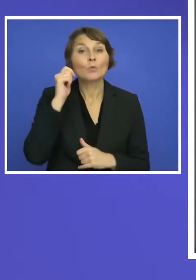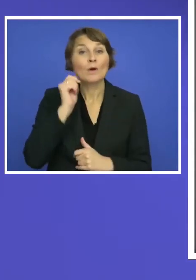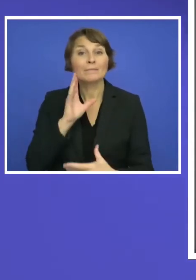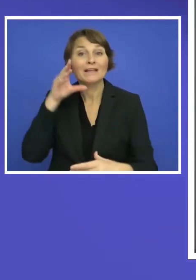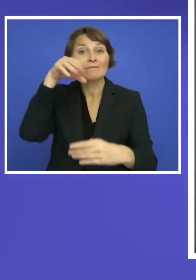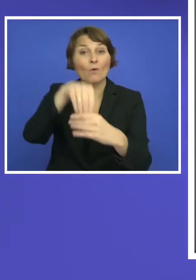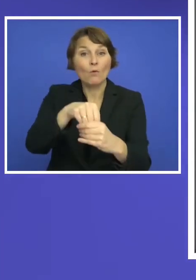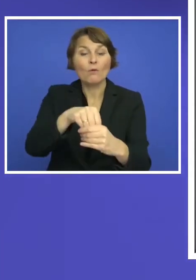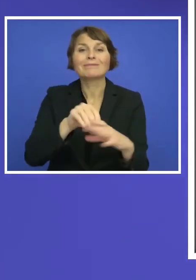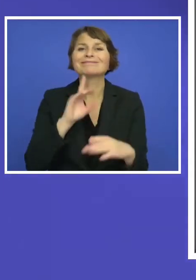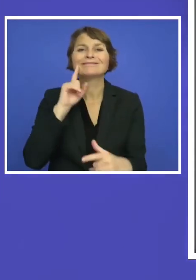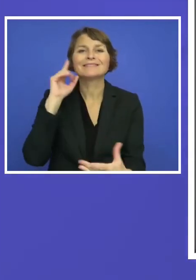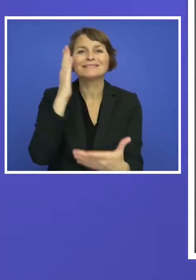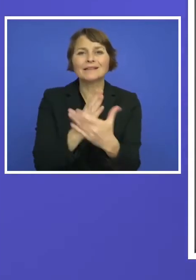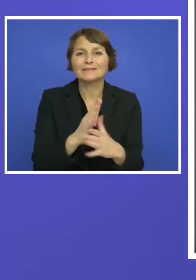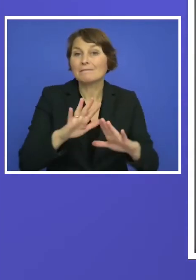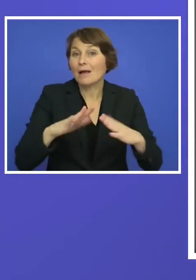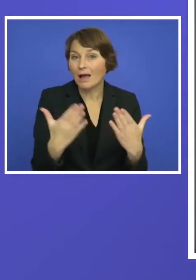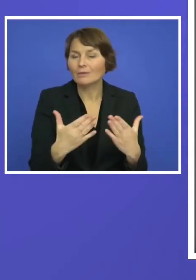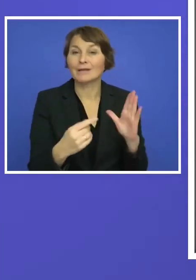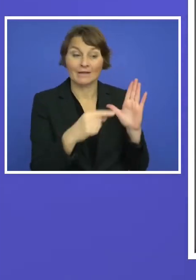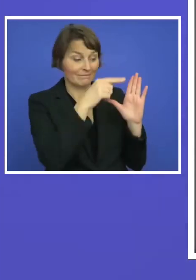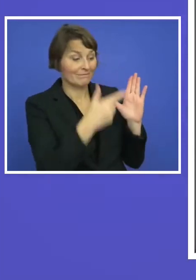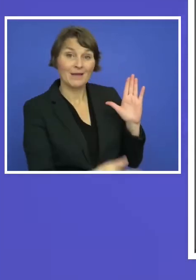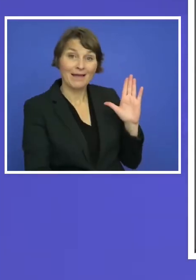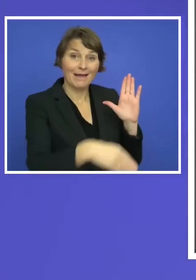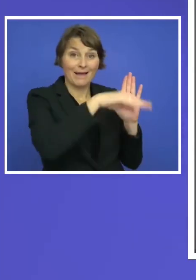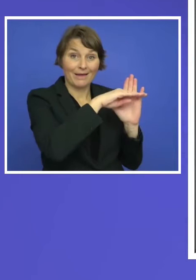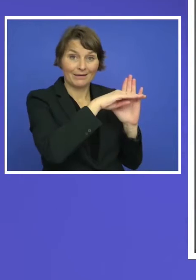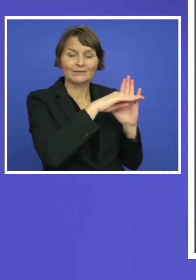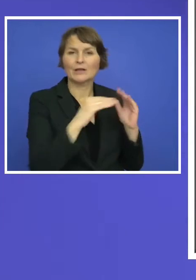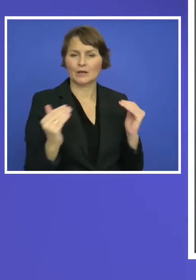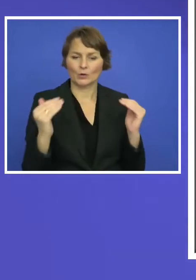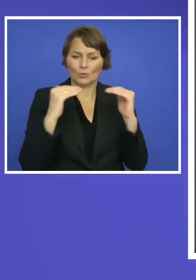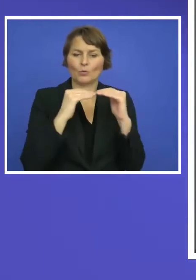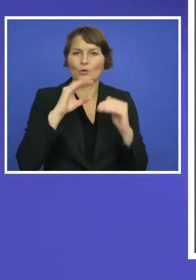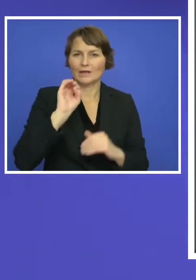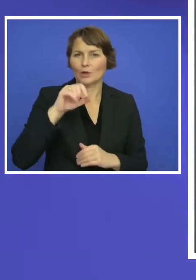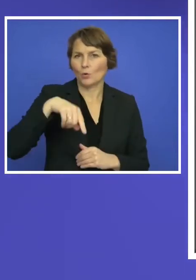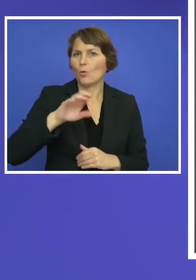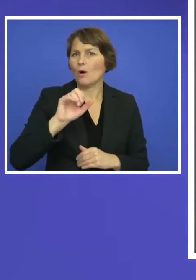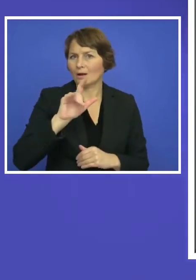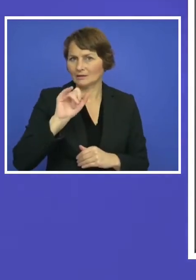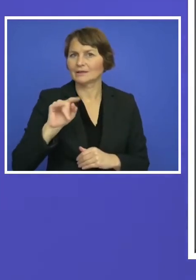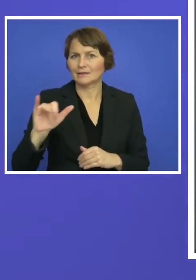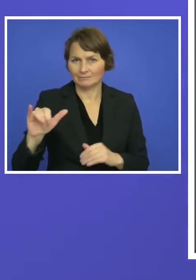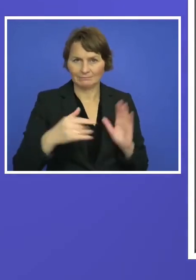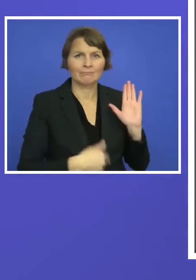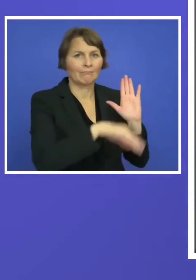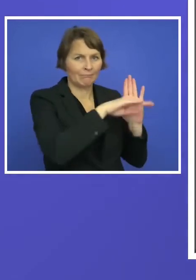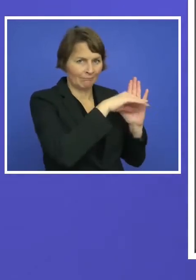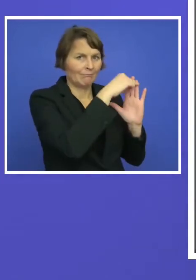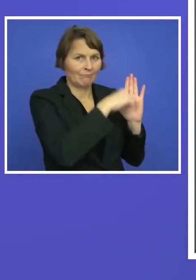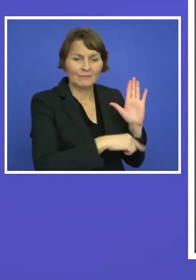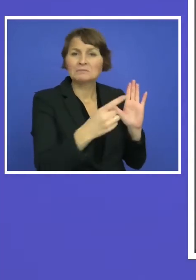Act that includes a quota provision that applies to state administration committees,